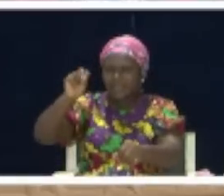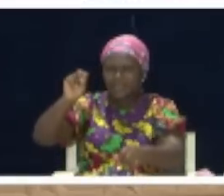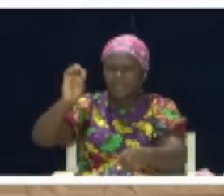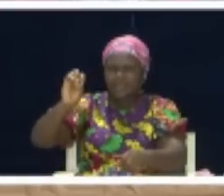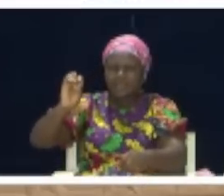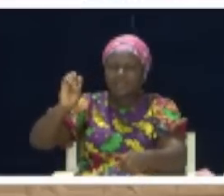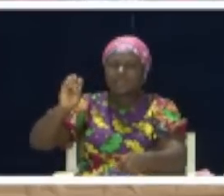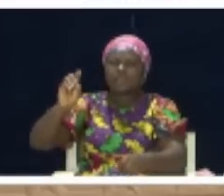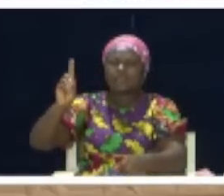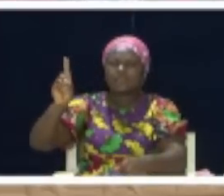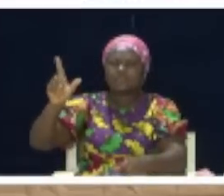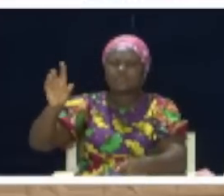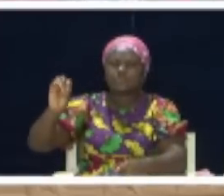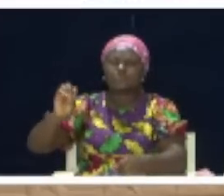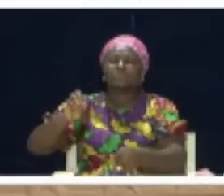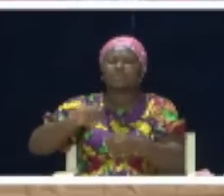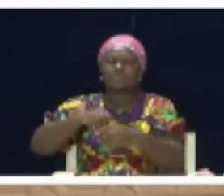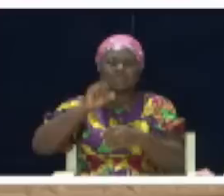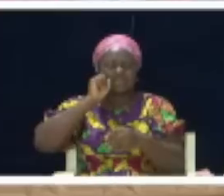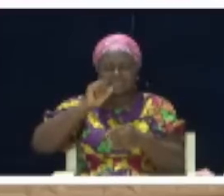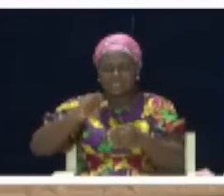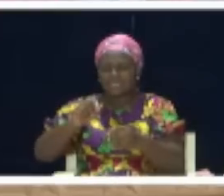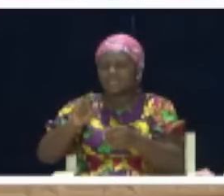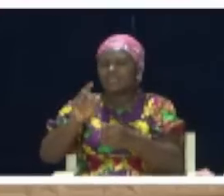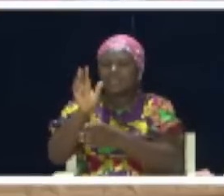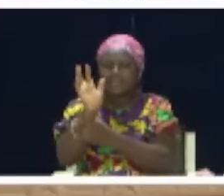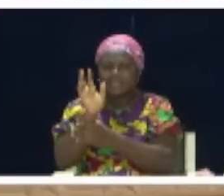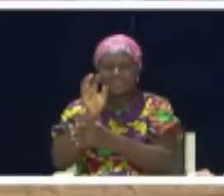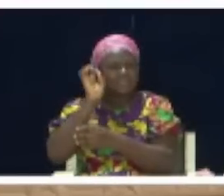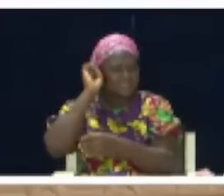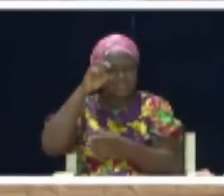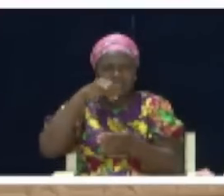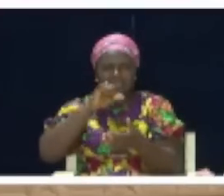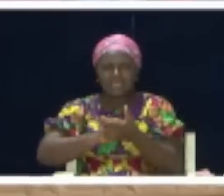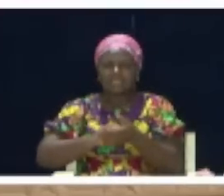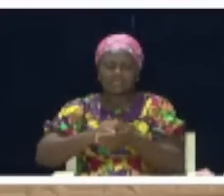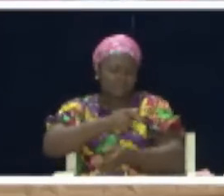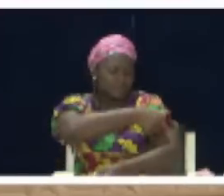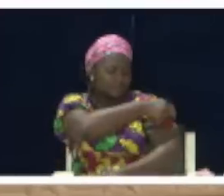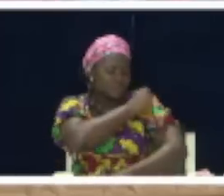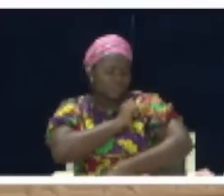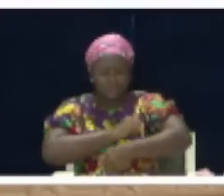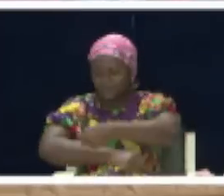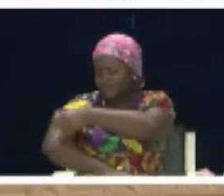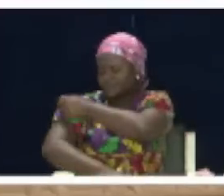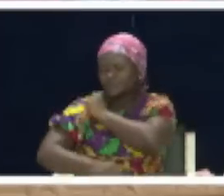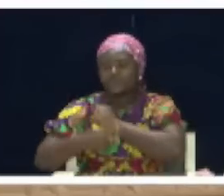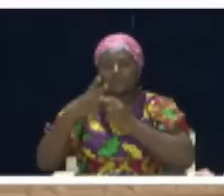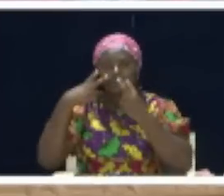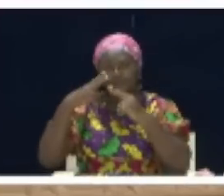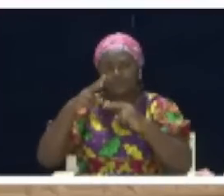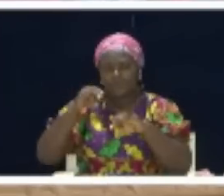and said, Chief, look at me. Chief was lying helpless on the bed.